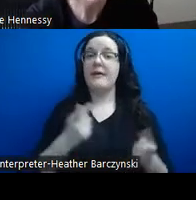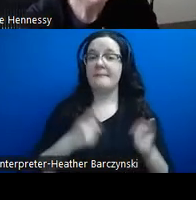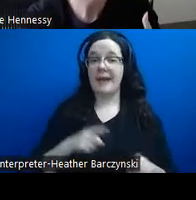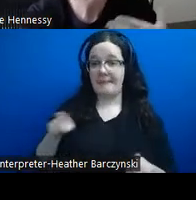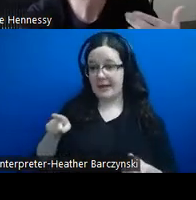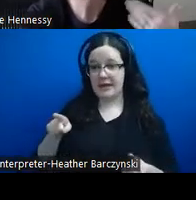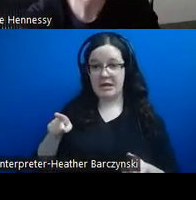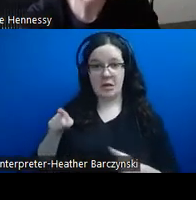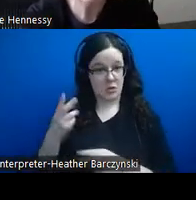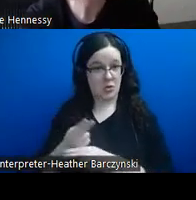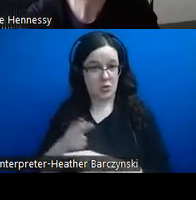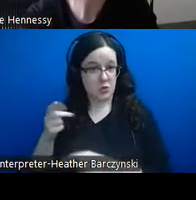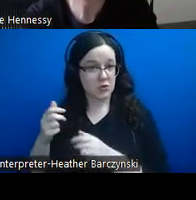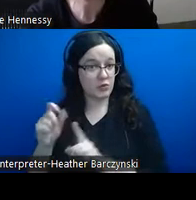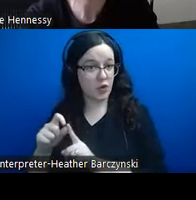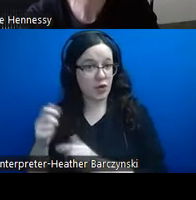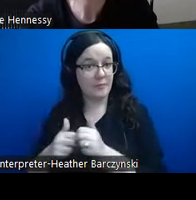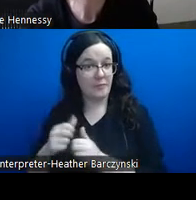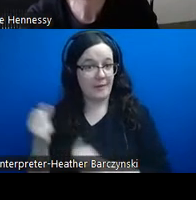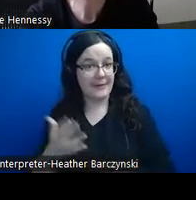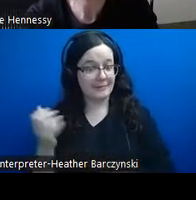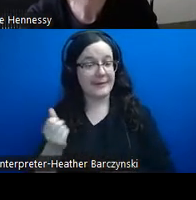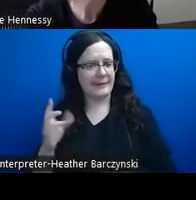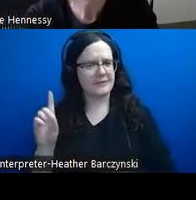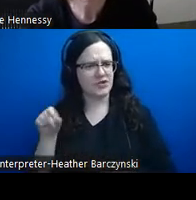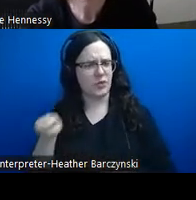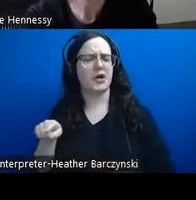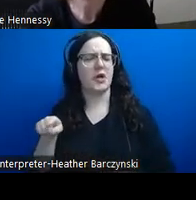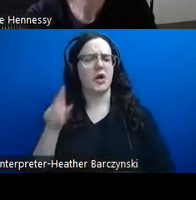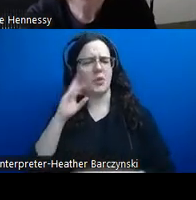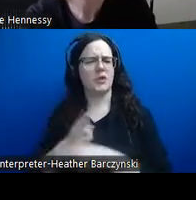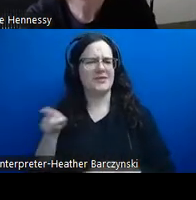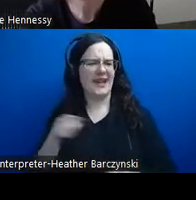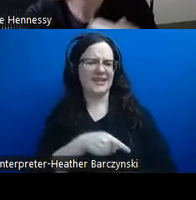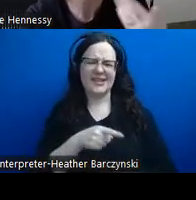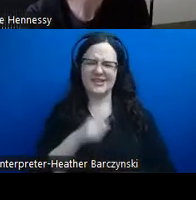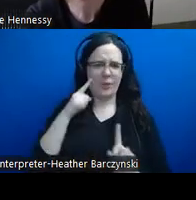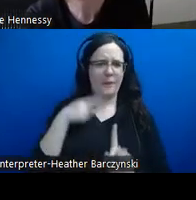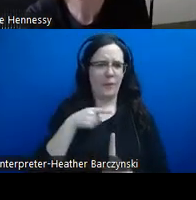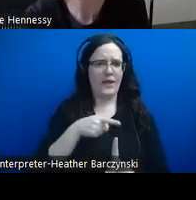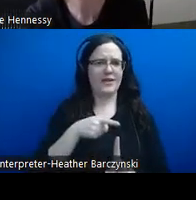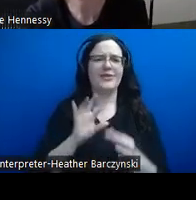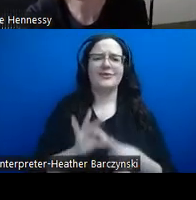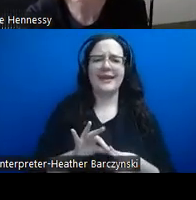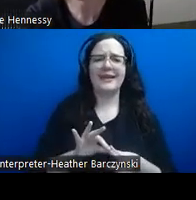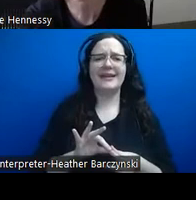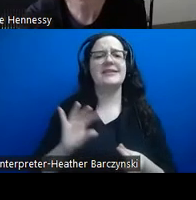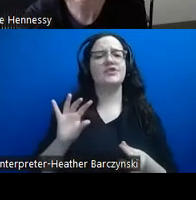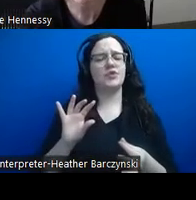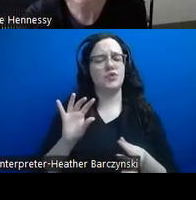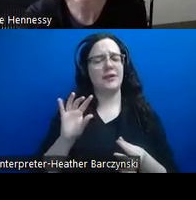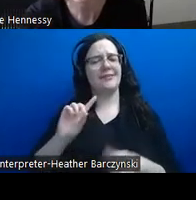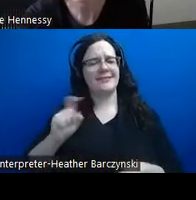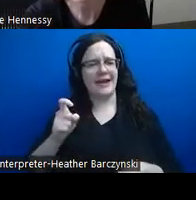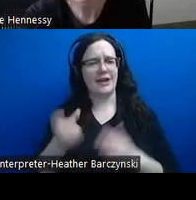used. But again, it's only going to be used in terms of the diagnostic criteria and not to talk about individuals who have problems